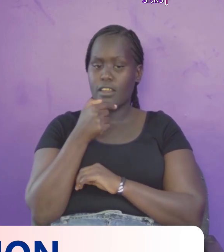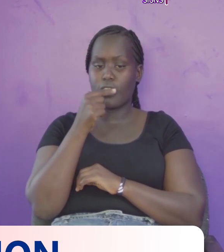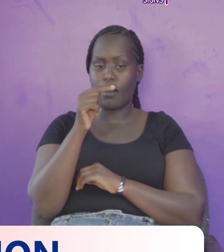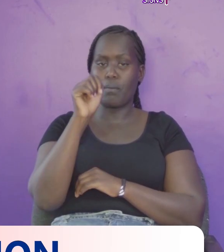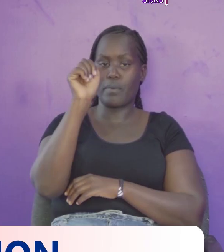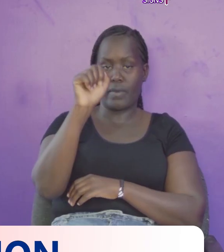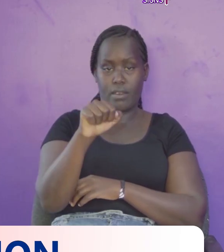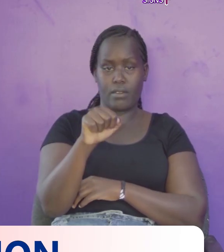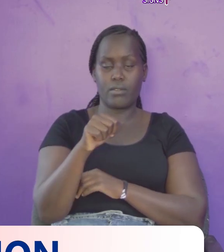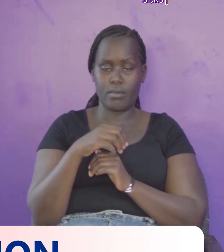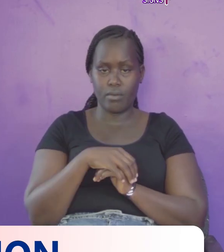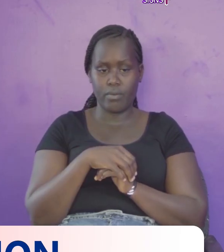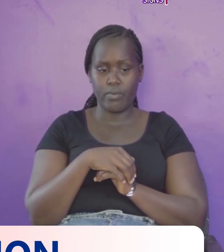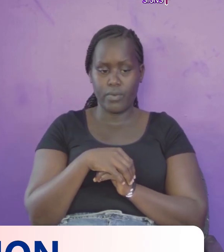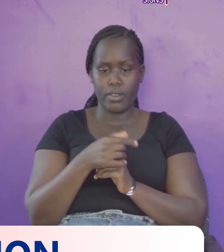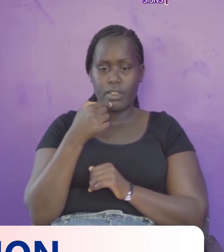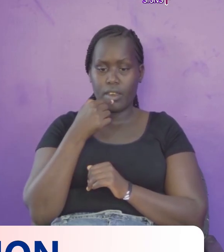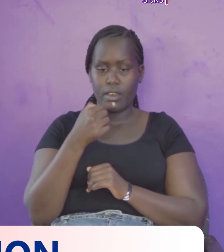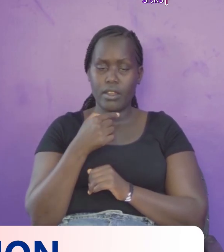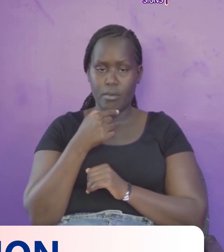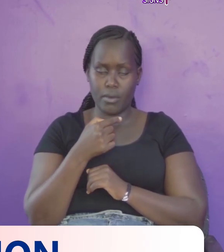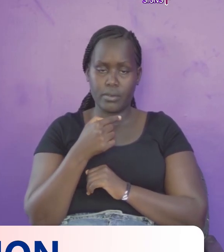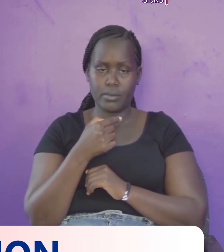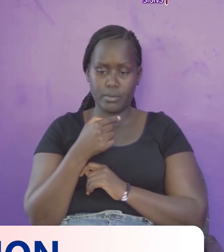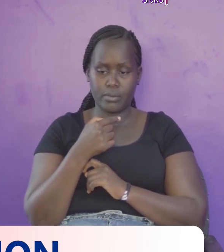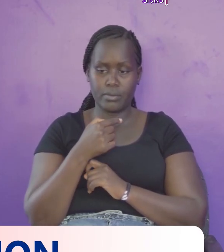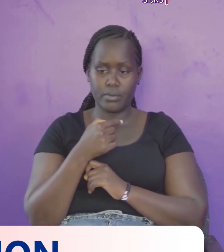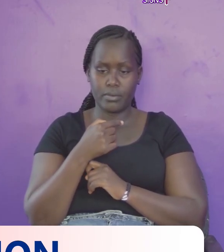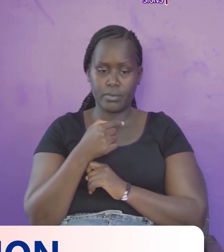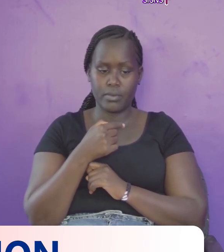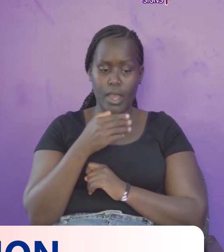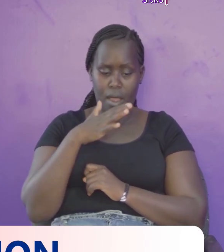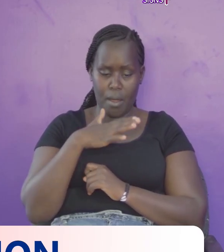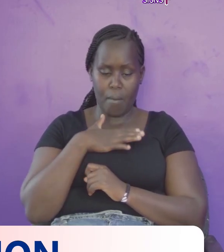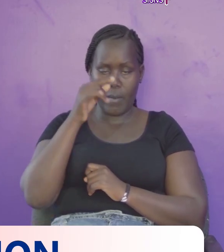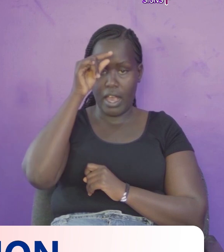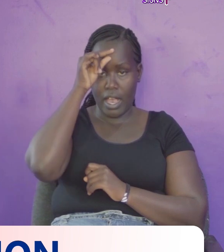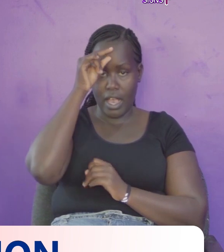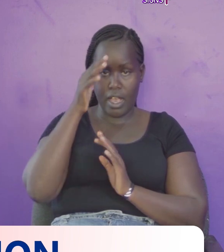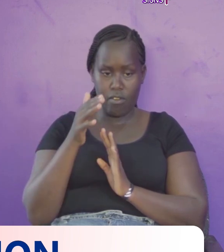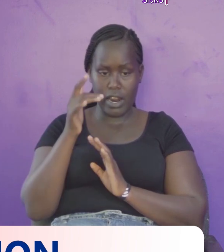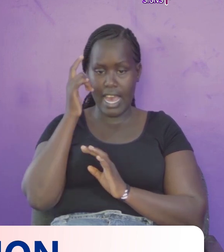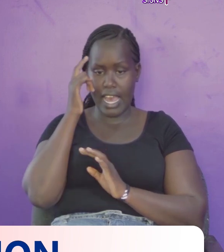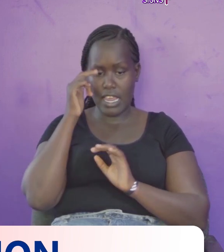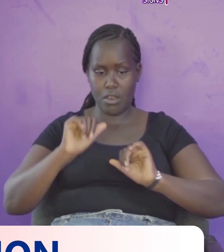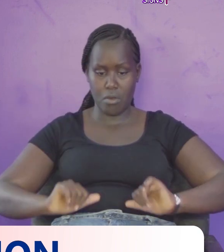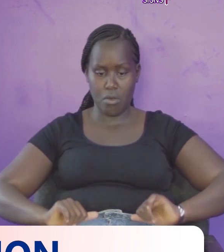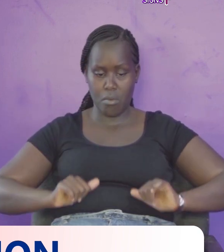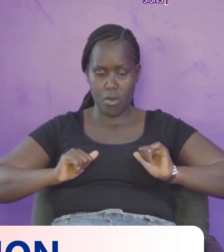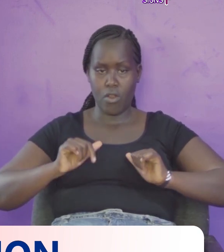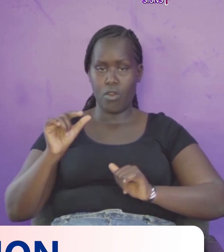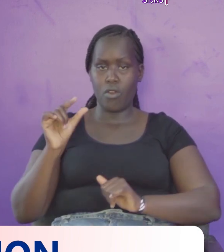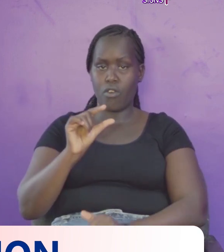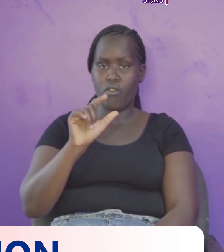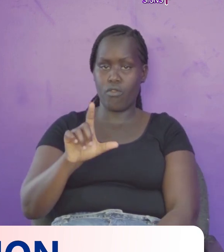I'm blind. Akaniambia, my governor, I think he was proud of Gladys Wanga.